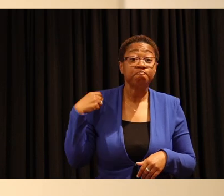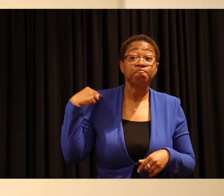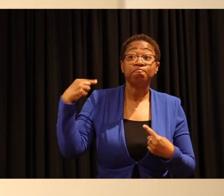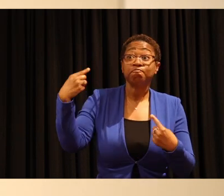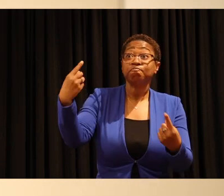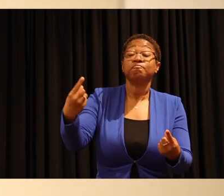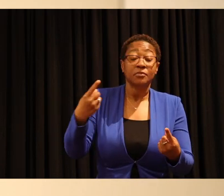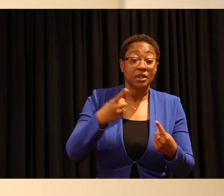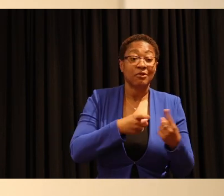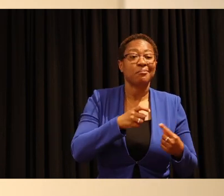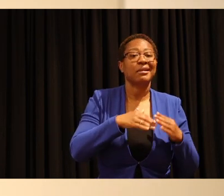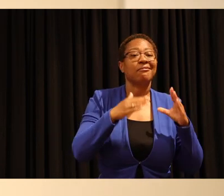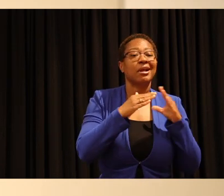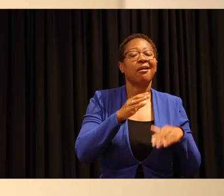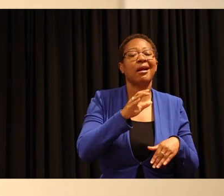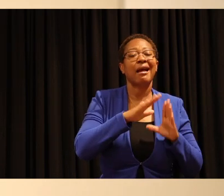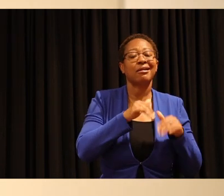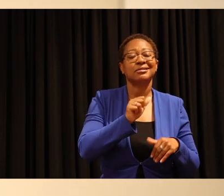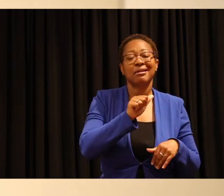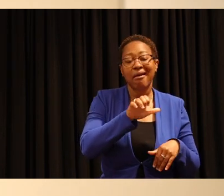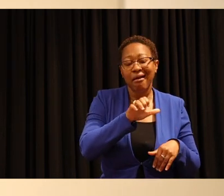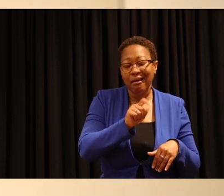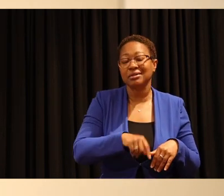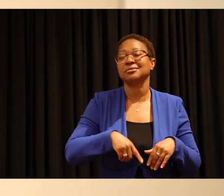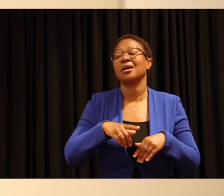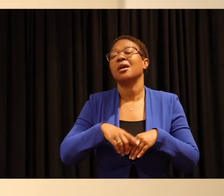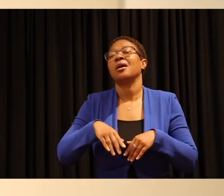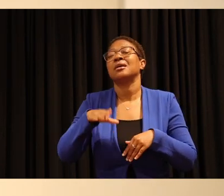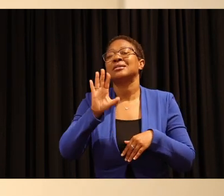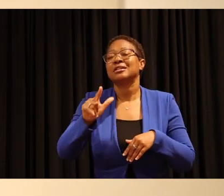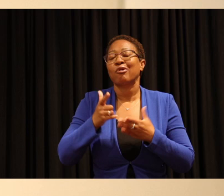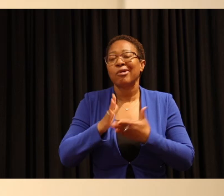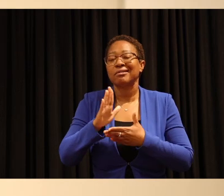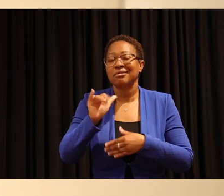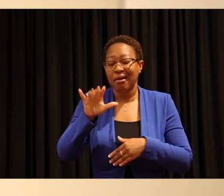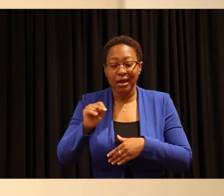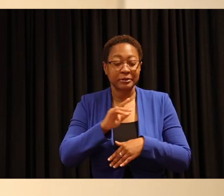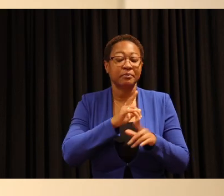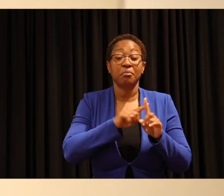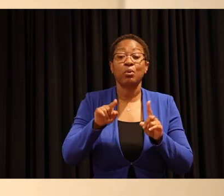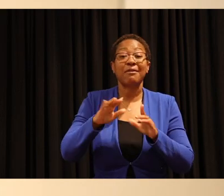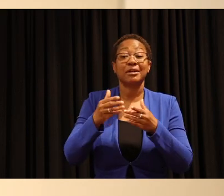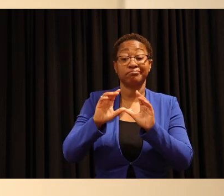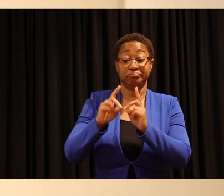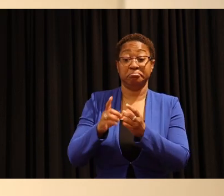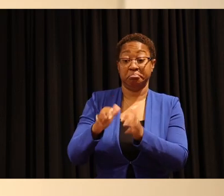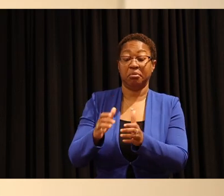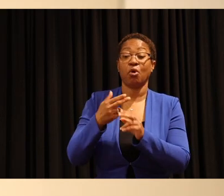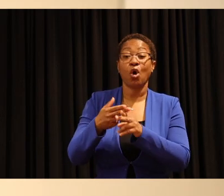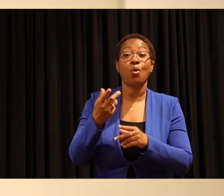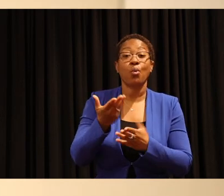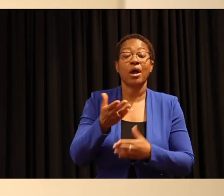from the Fair Housing Act to different civil rights acts along the way. But we have a division called RED,